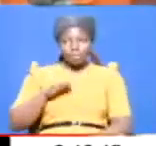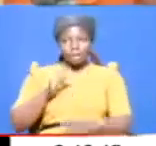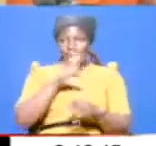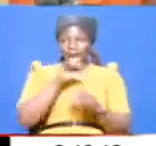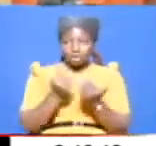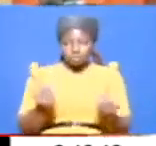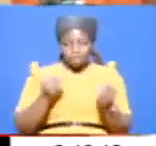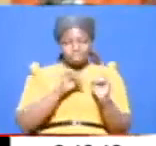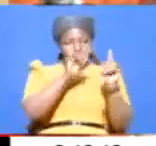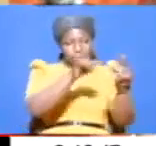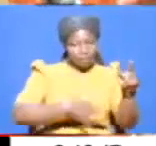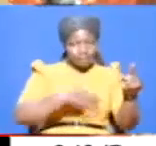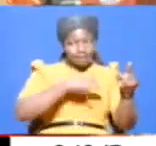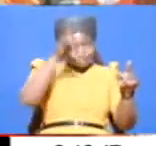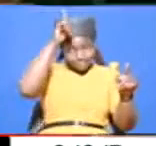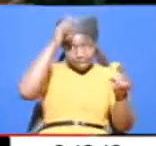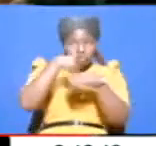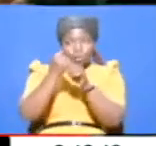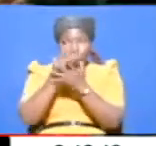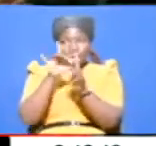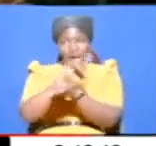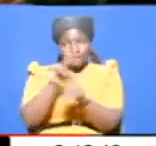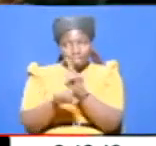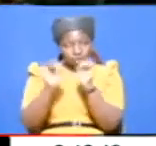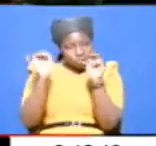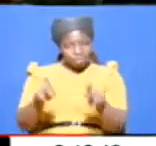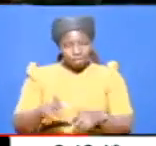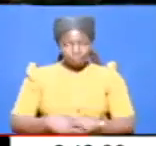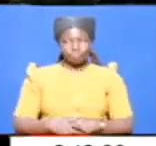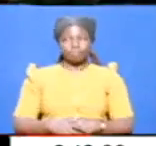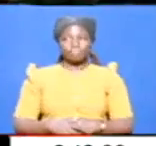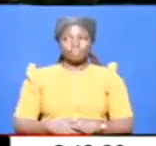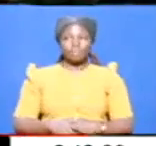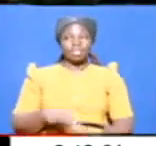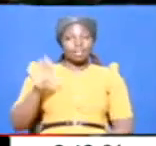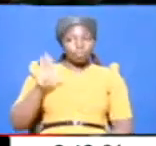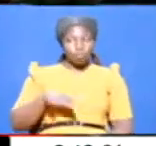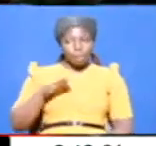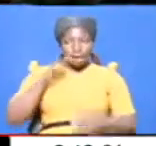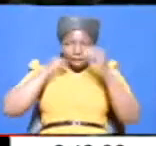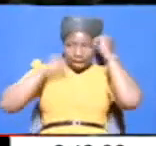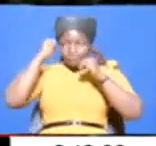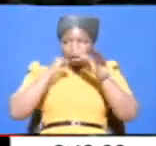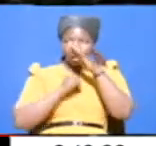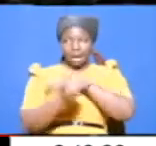villages, ensuring all is in order. As the female soldiers under AMISOM